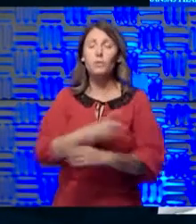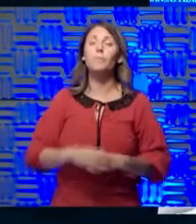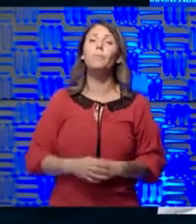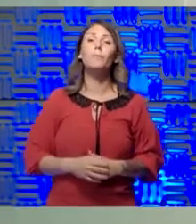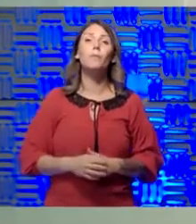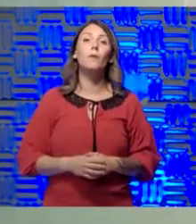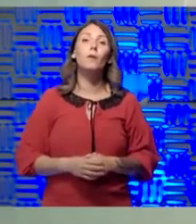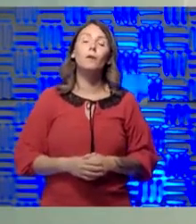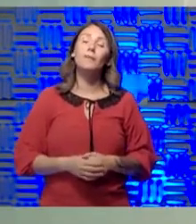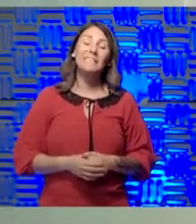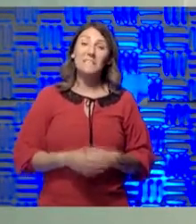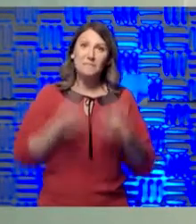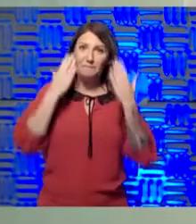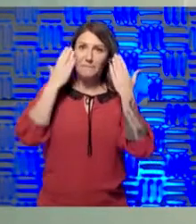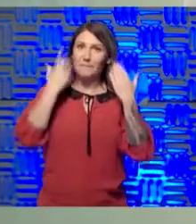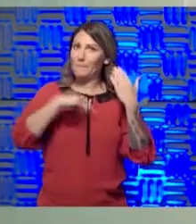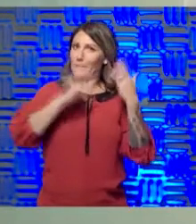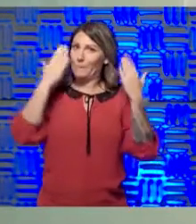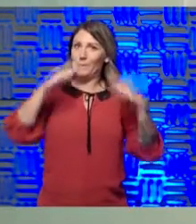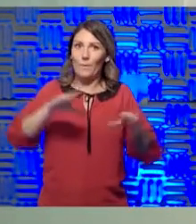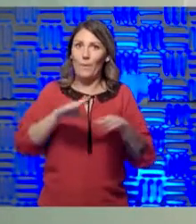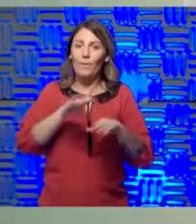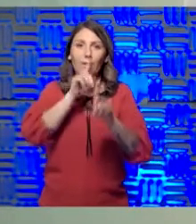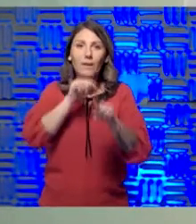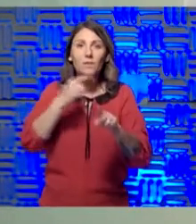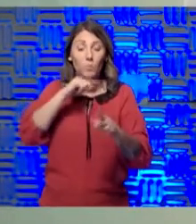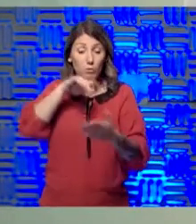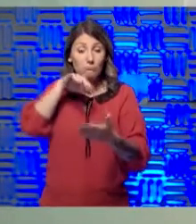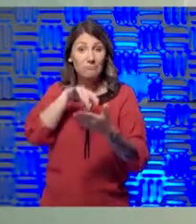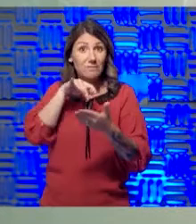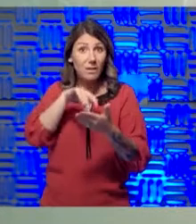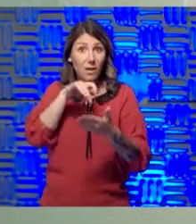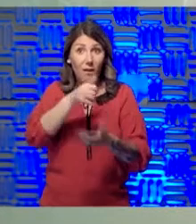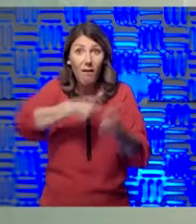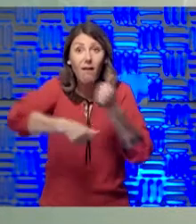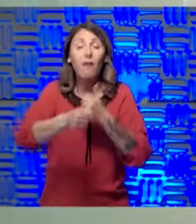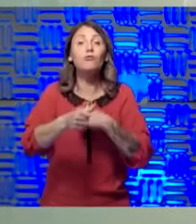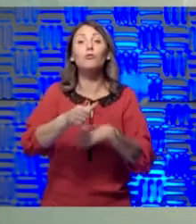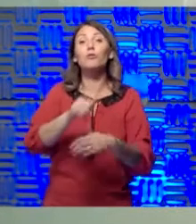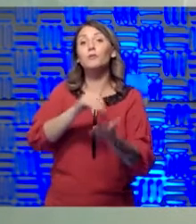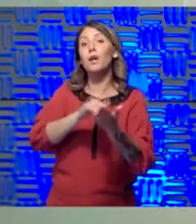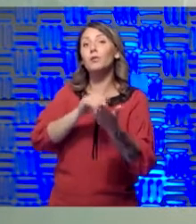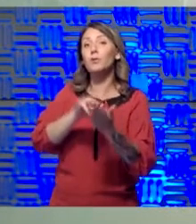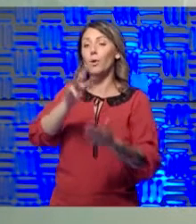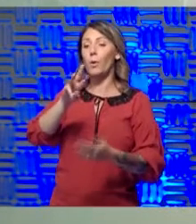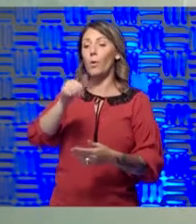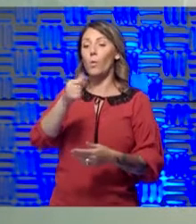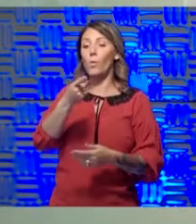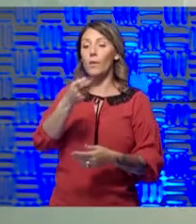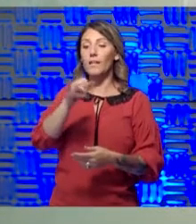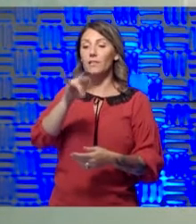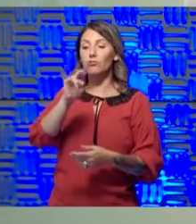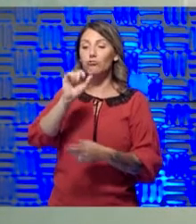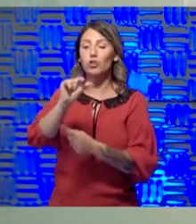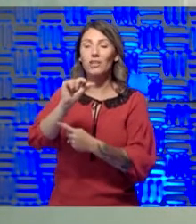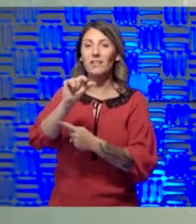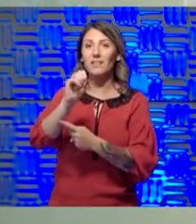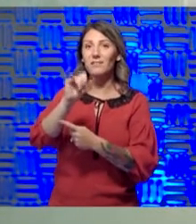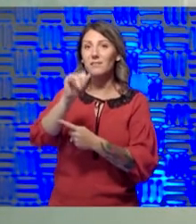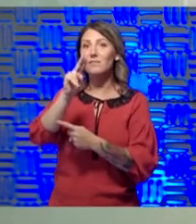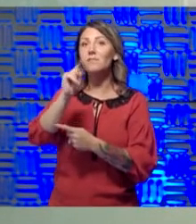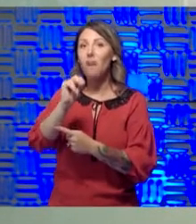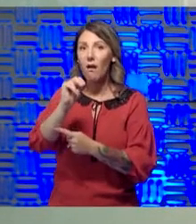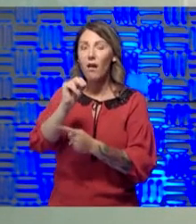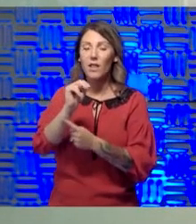we don't know the answer to that. We are studying that under Dr. Weijing's Sun as well. There's two national databases that are